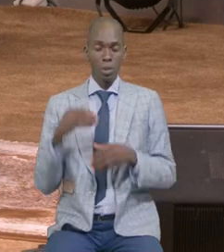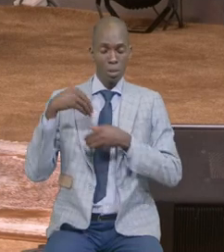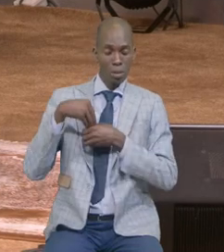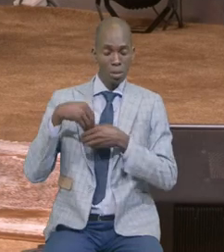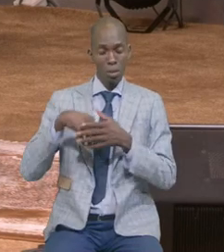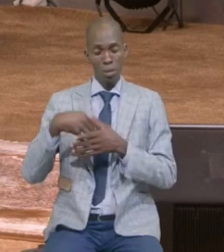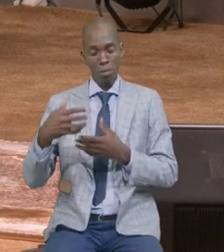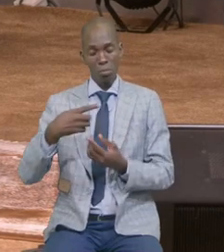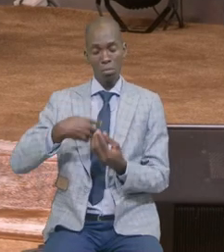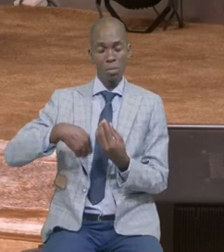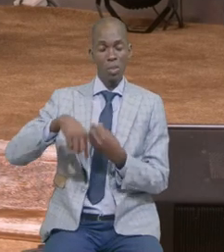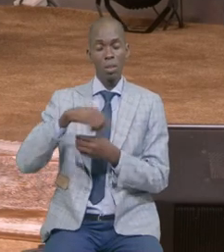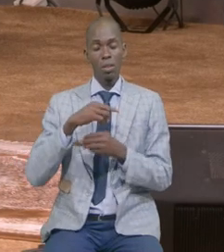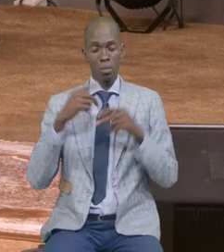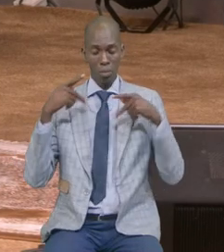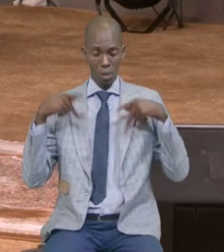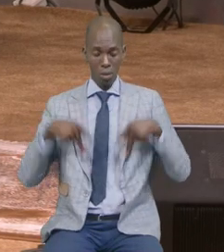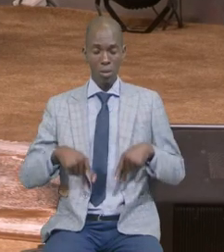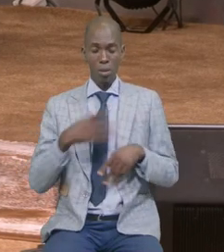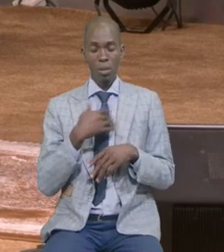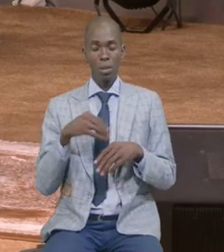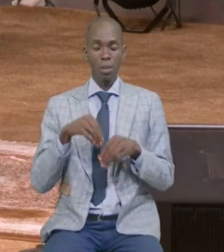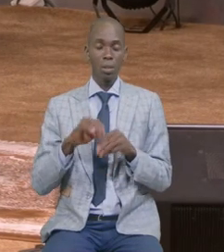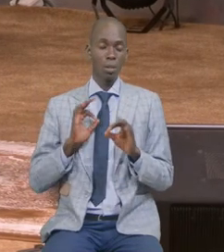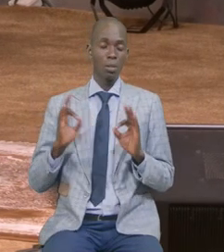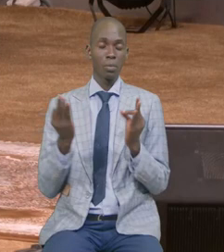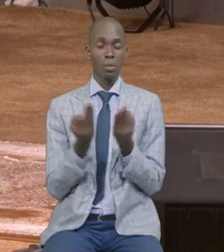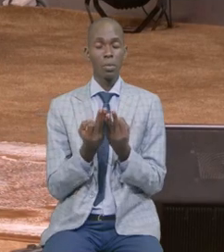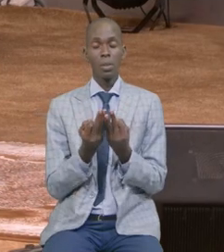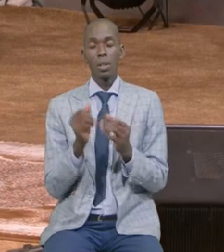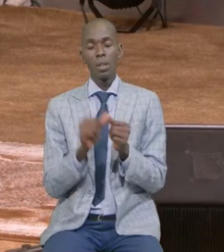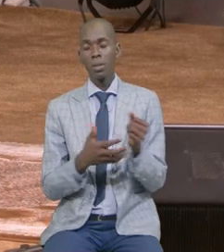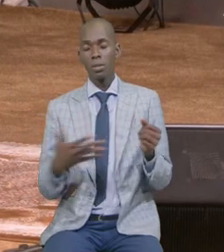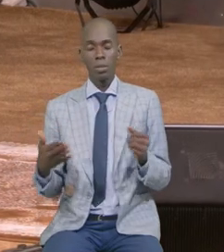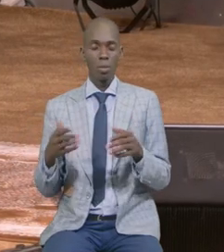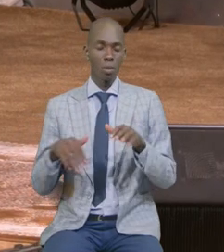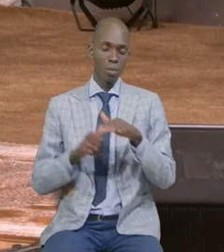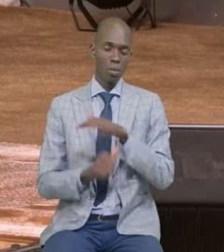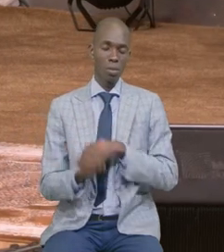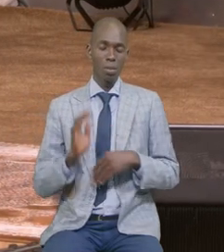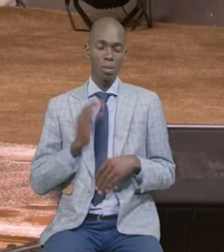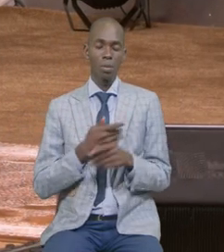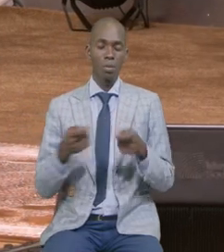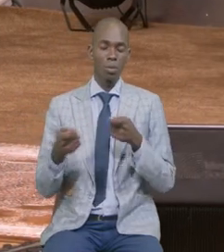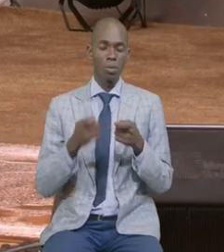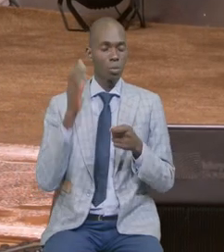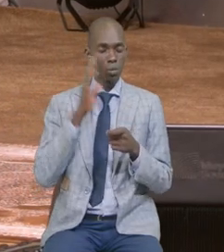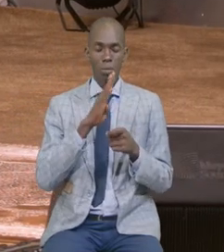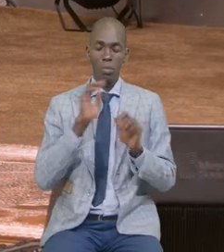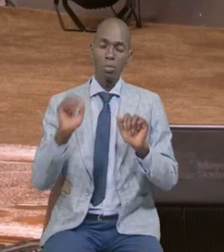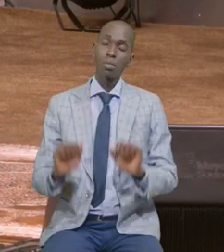without, around, personally and our families, everything under our control will be handed over to you